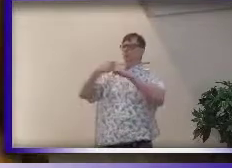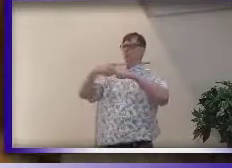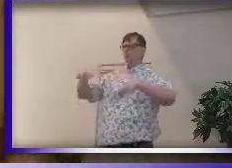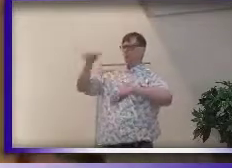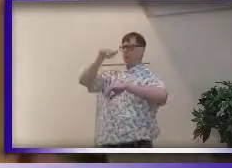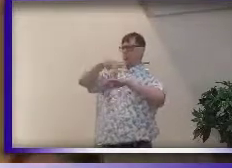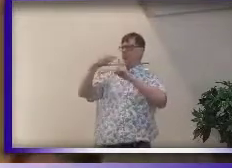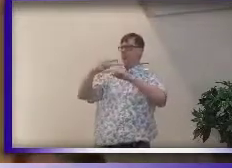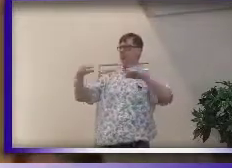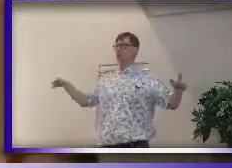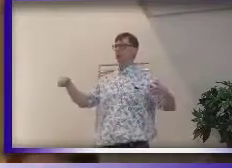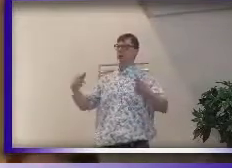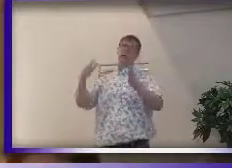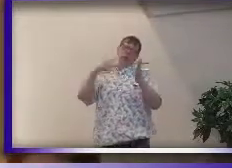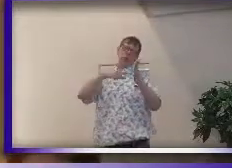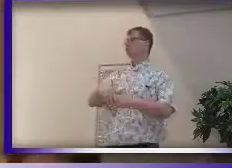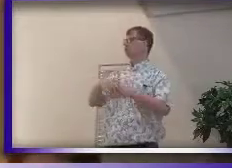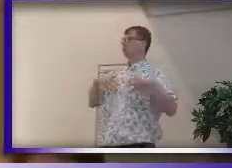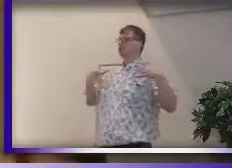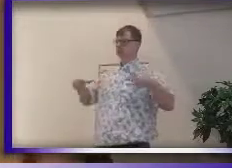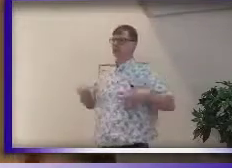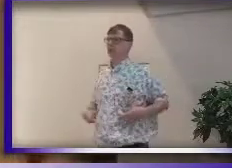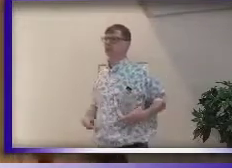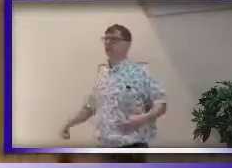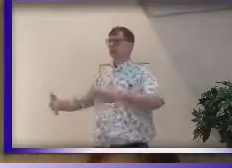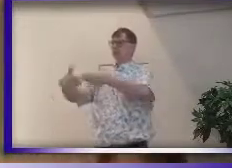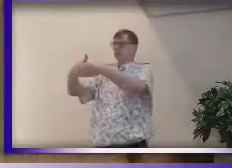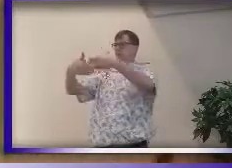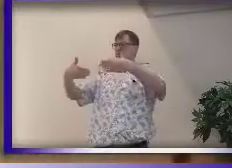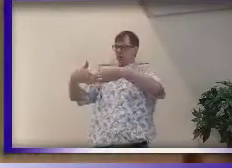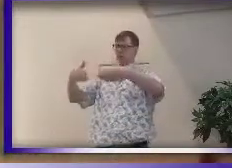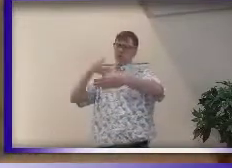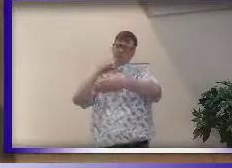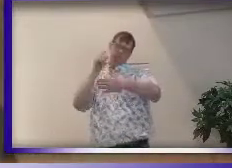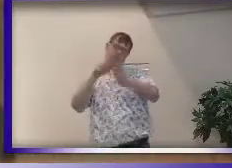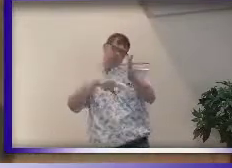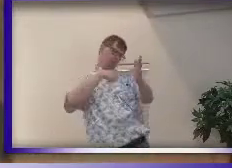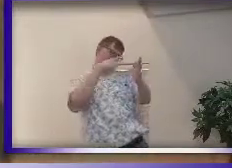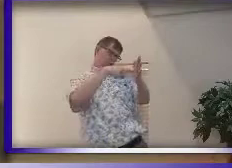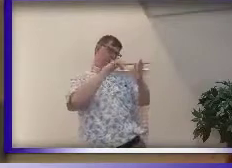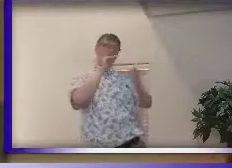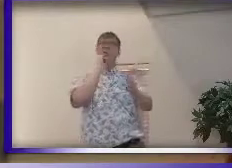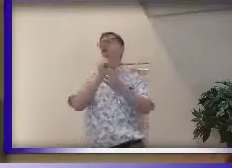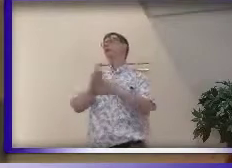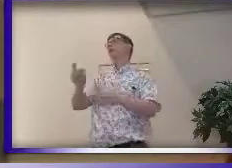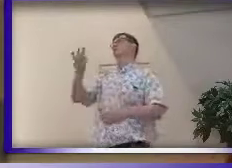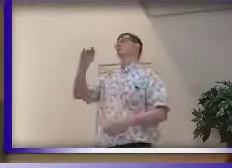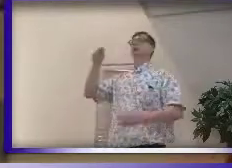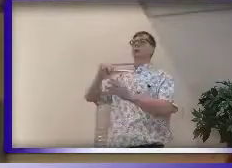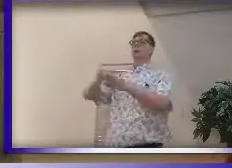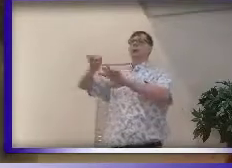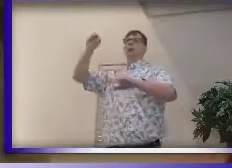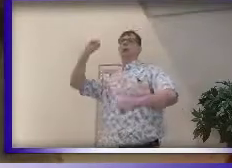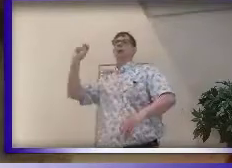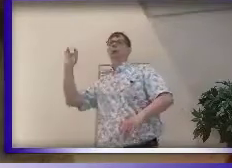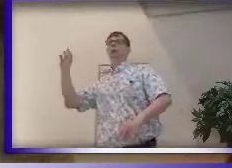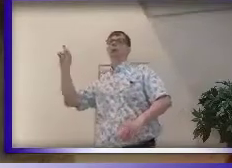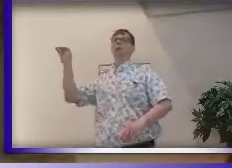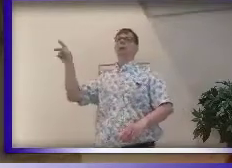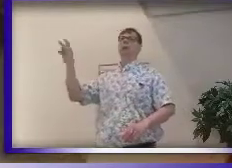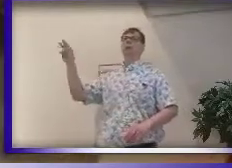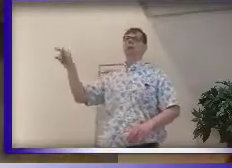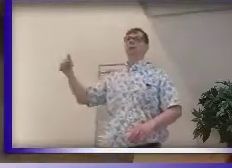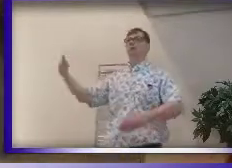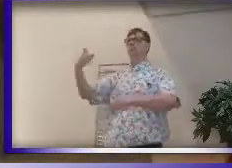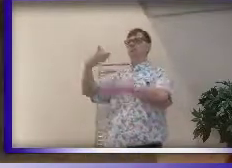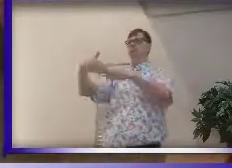Gettysburg, Pennsylvania this past week, the nearest center is about an hour away. Now, Mel's not impressed by that because he drives an